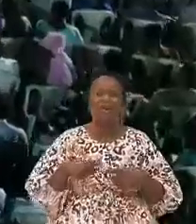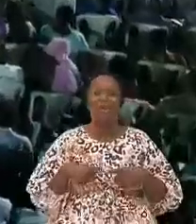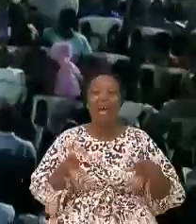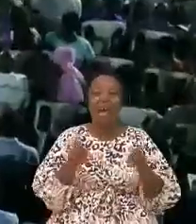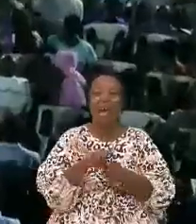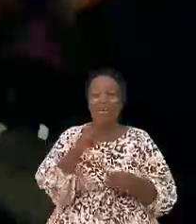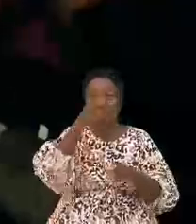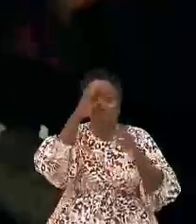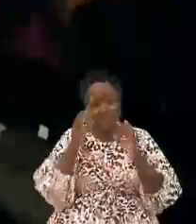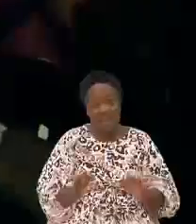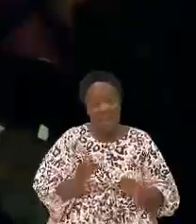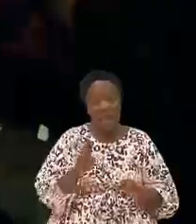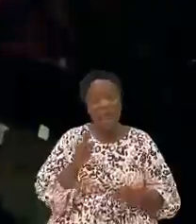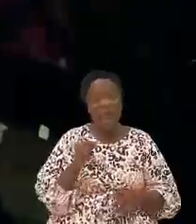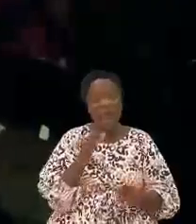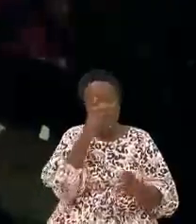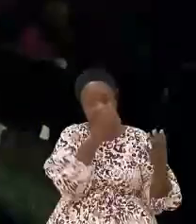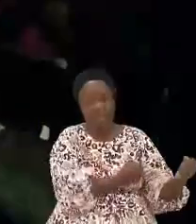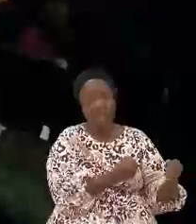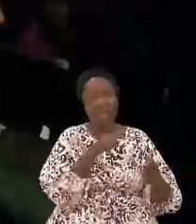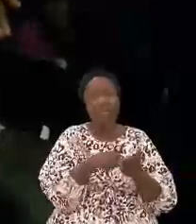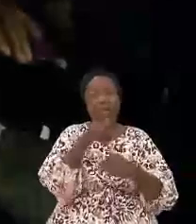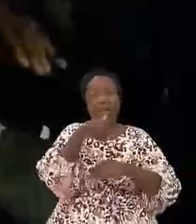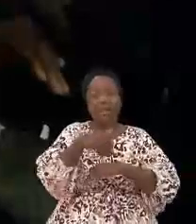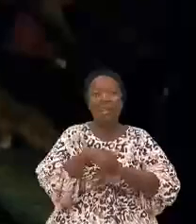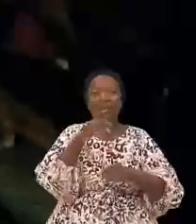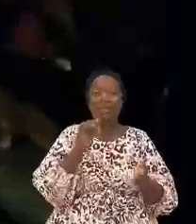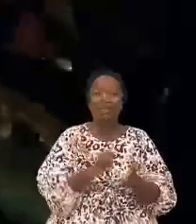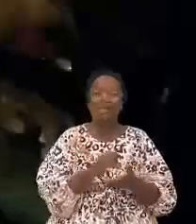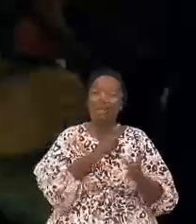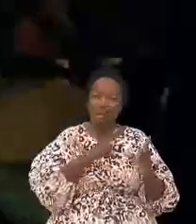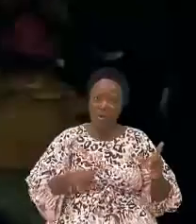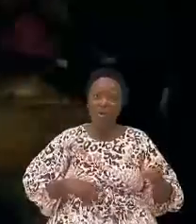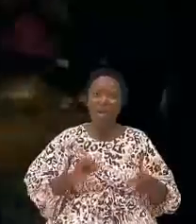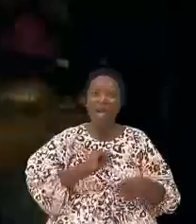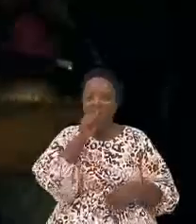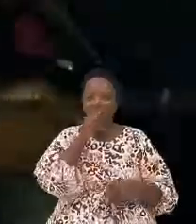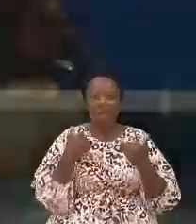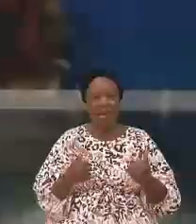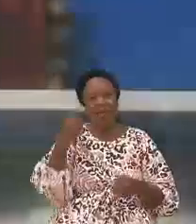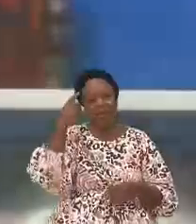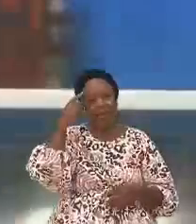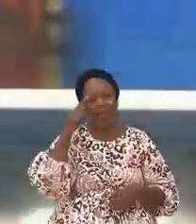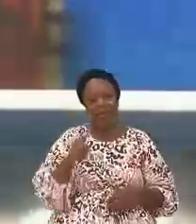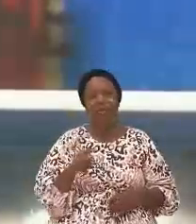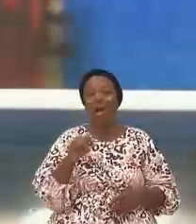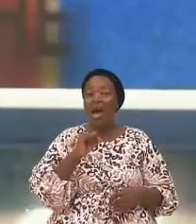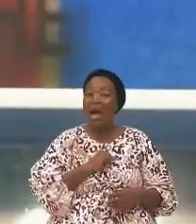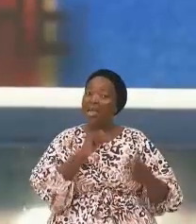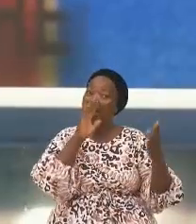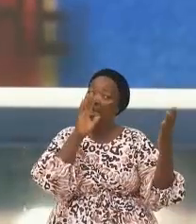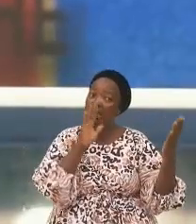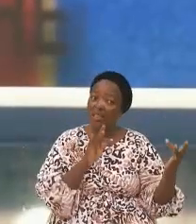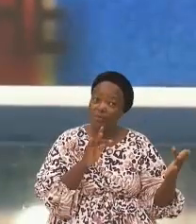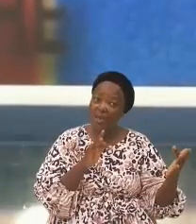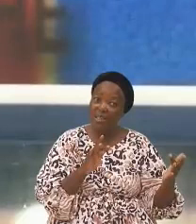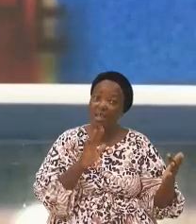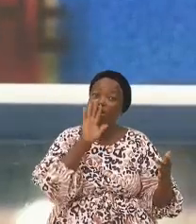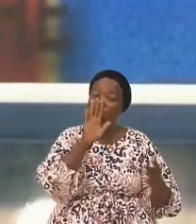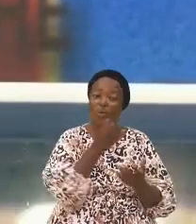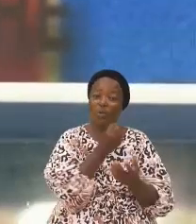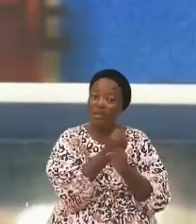you? It will come upon your life as you decide by faith tonight that, Lord, I am